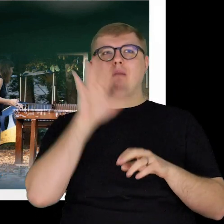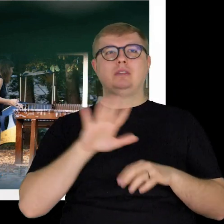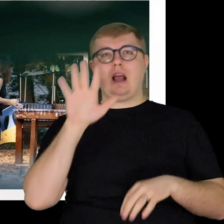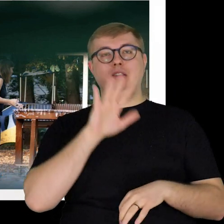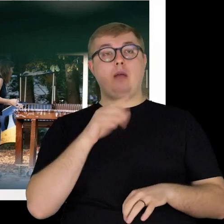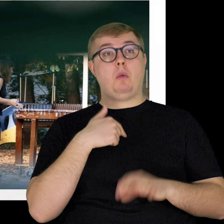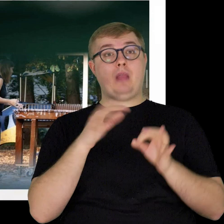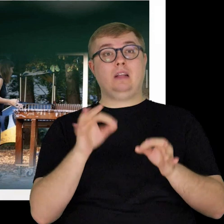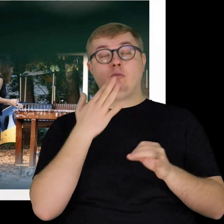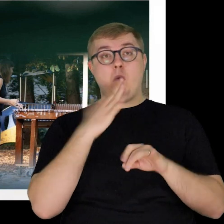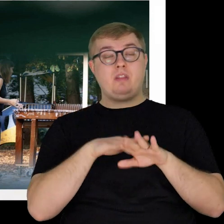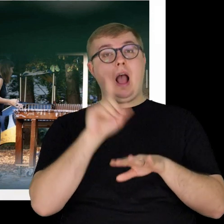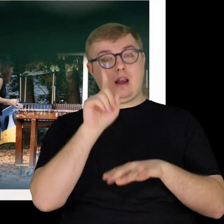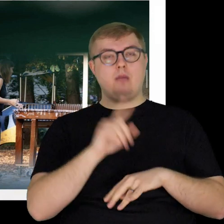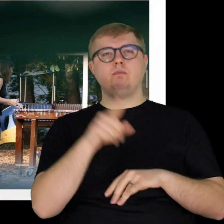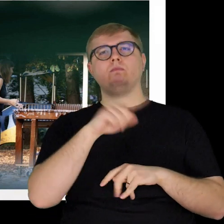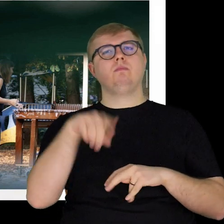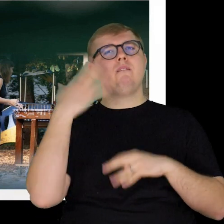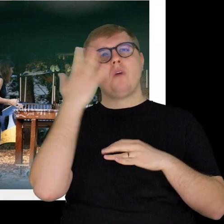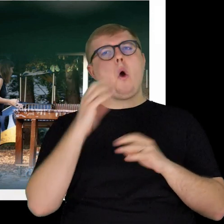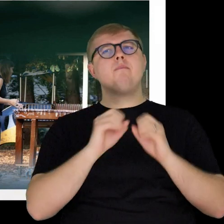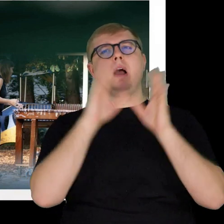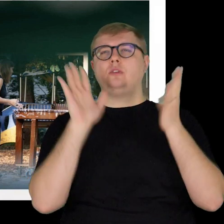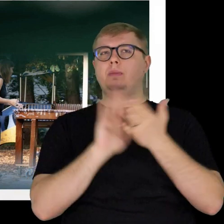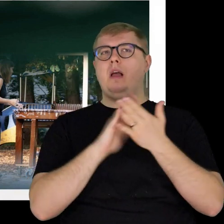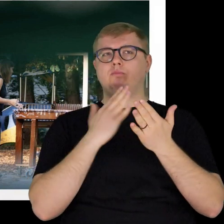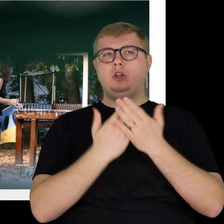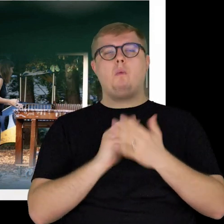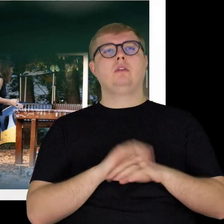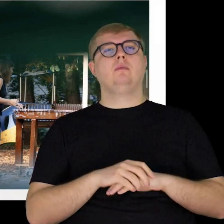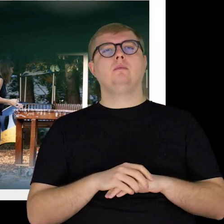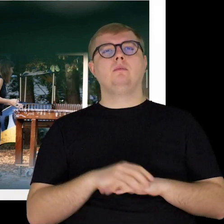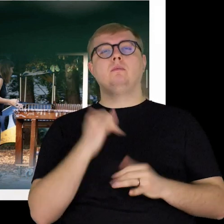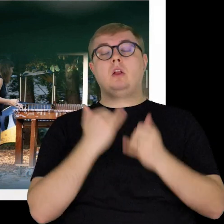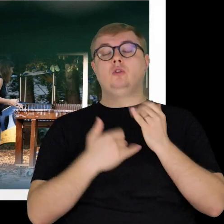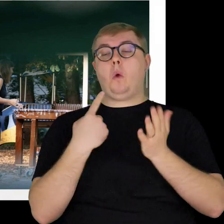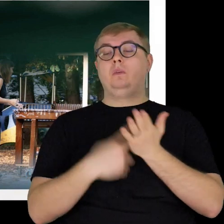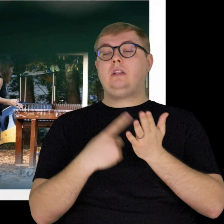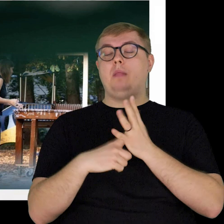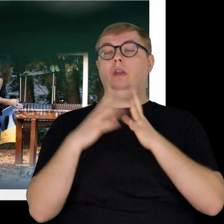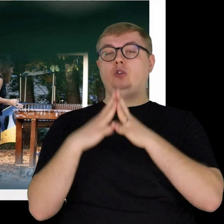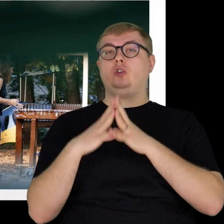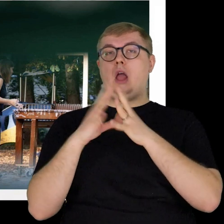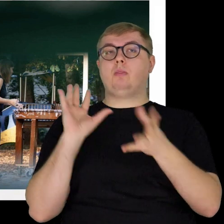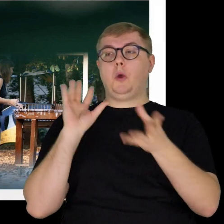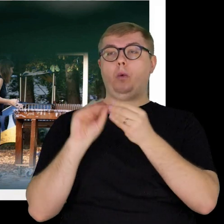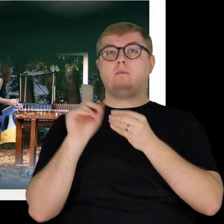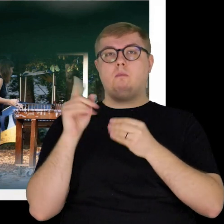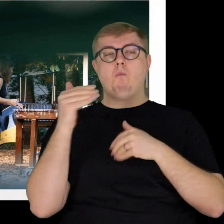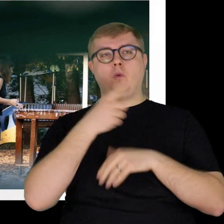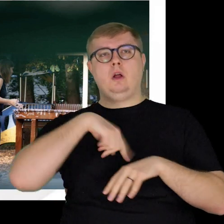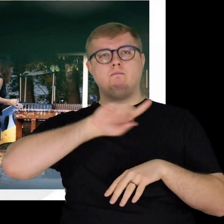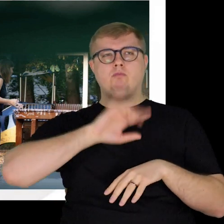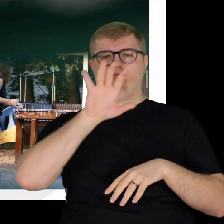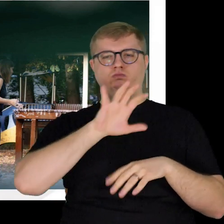But for example, imagine that for the past decades, there have been this observation that the world is becoming